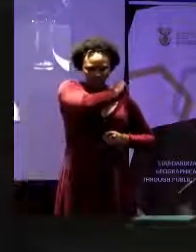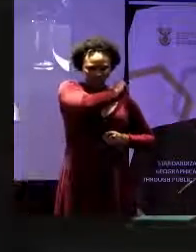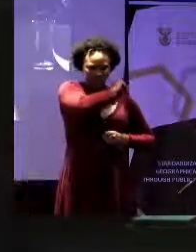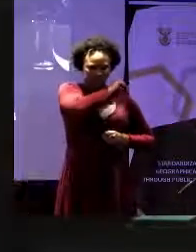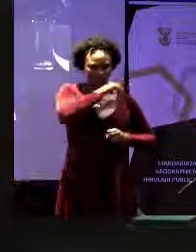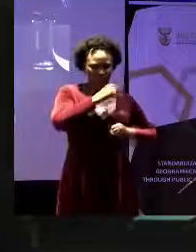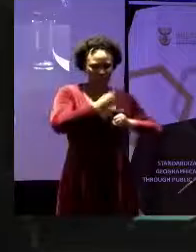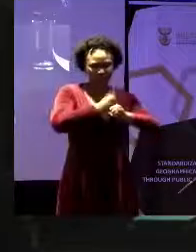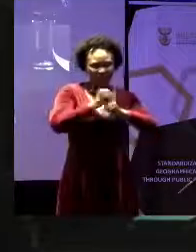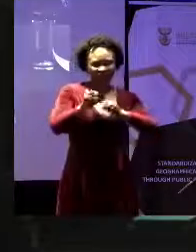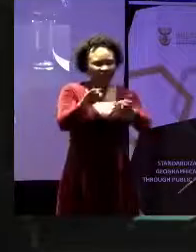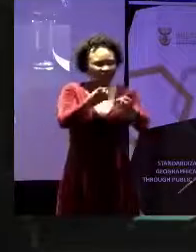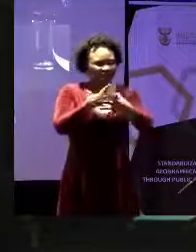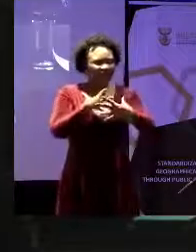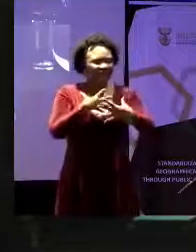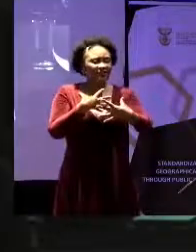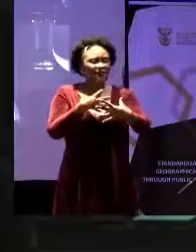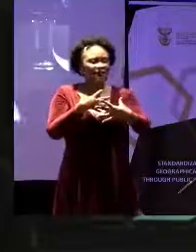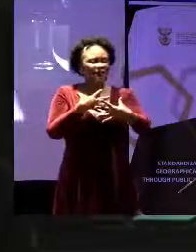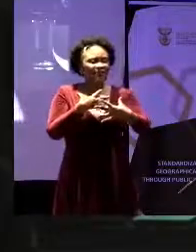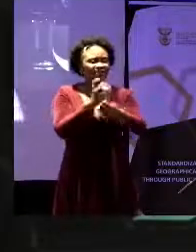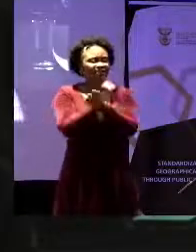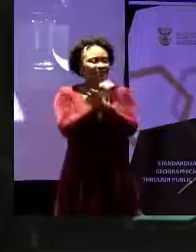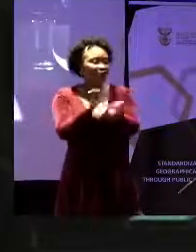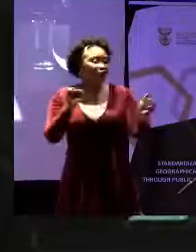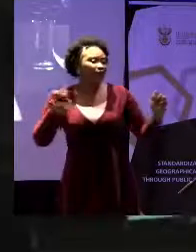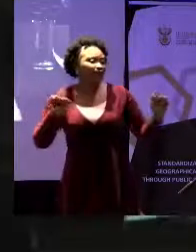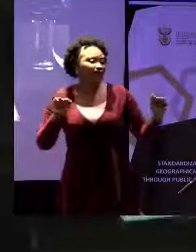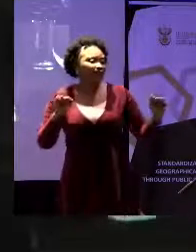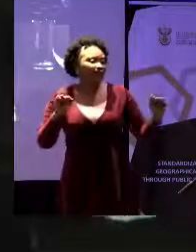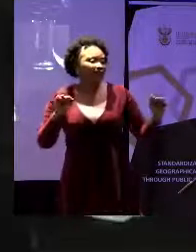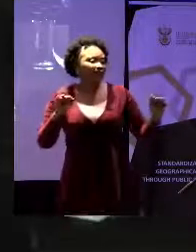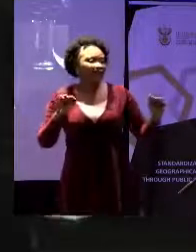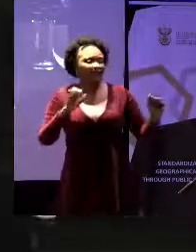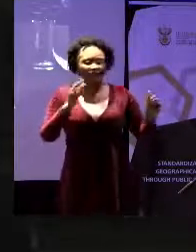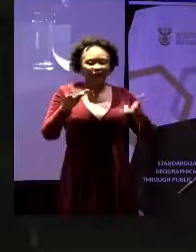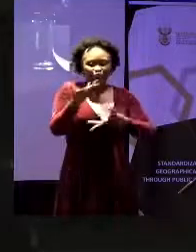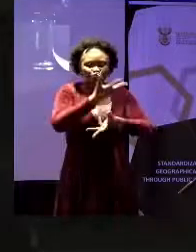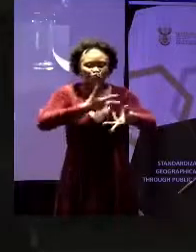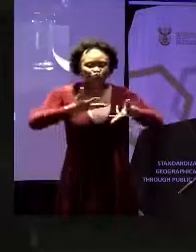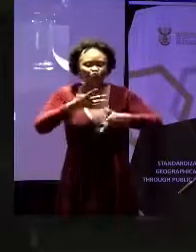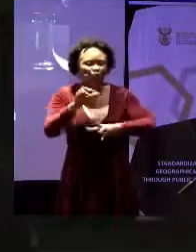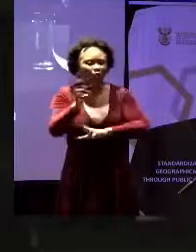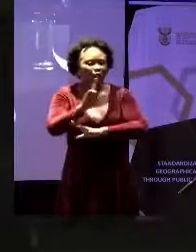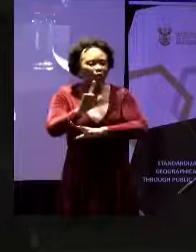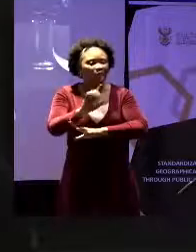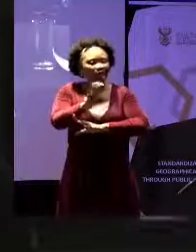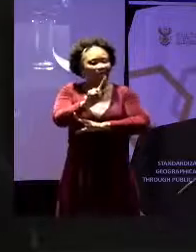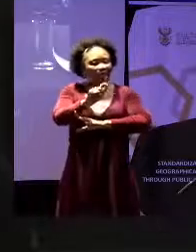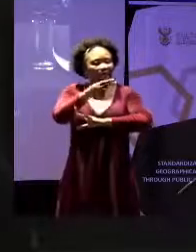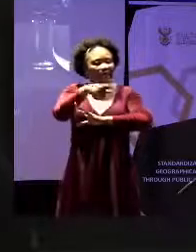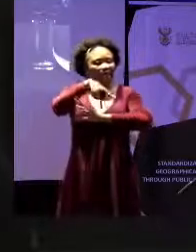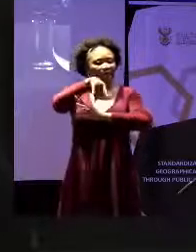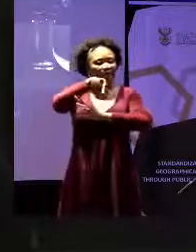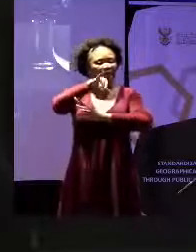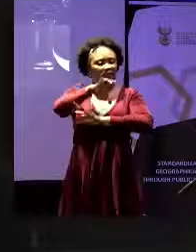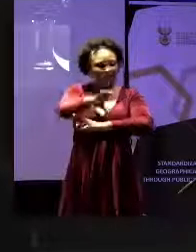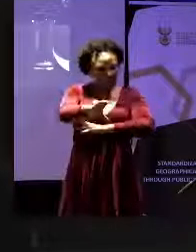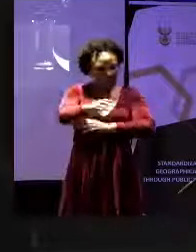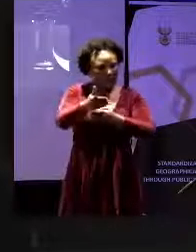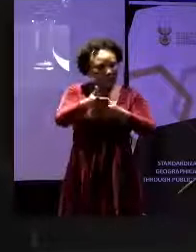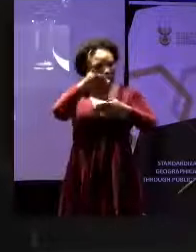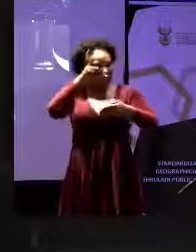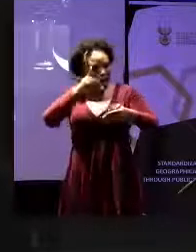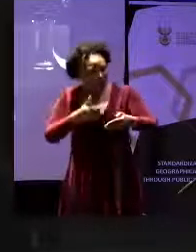we were never given the freedom when you talk about FPIC, free, prior, informed